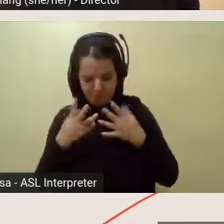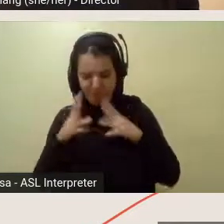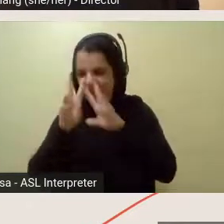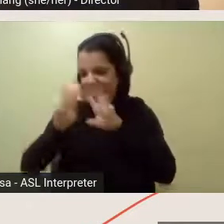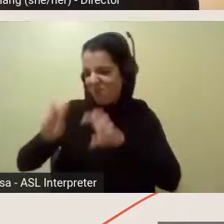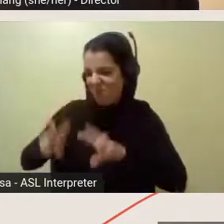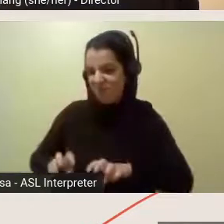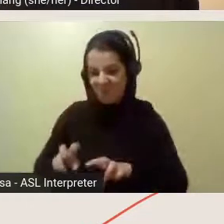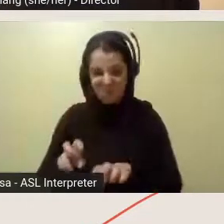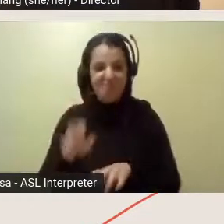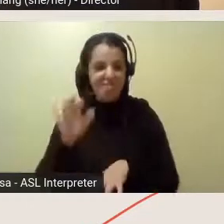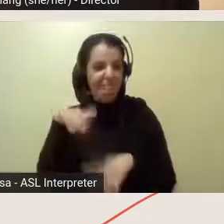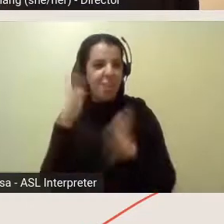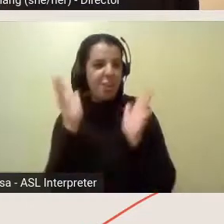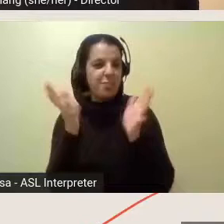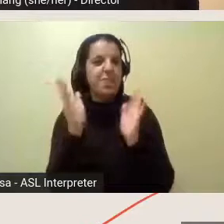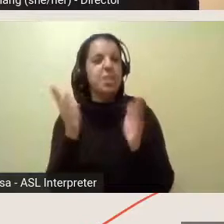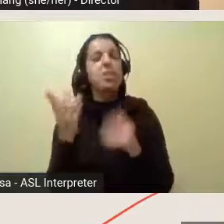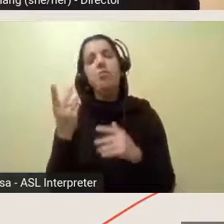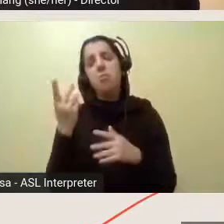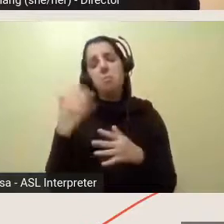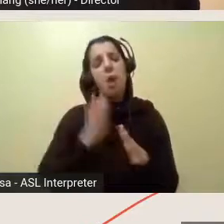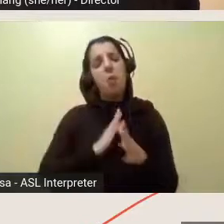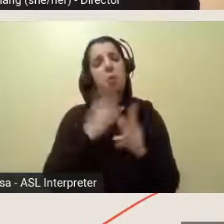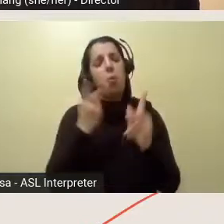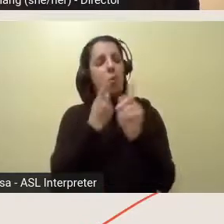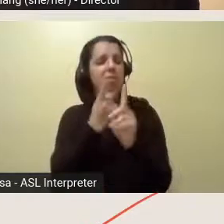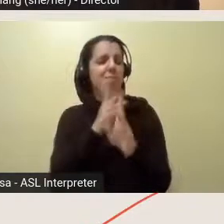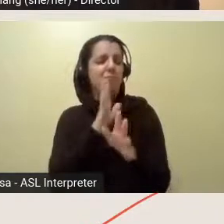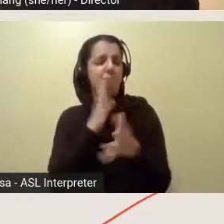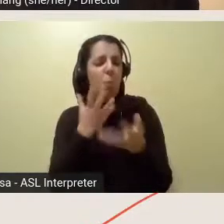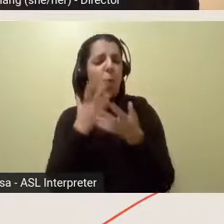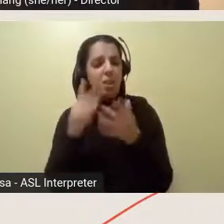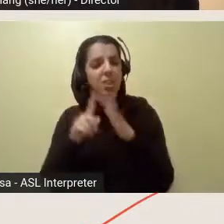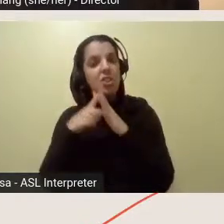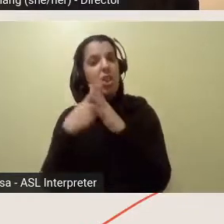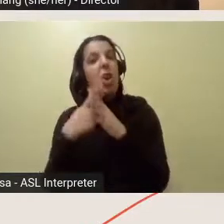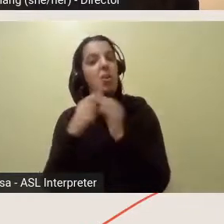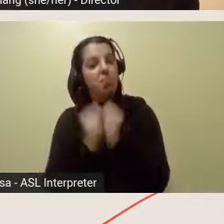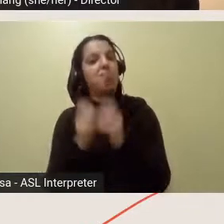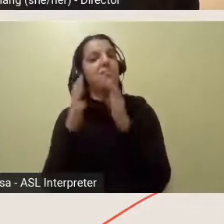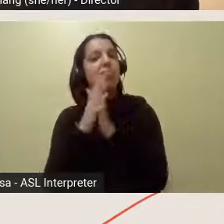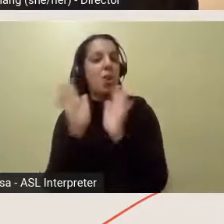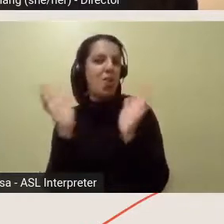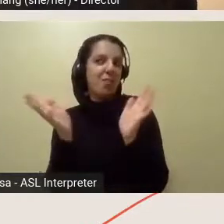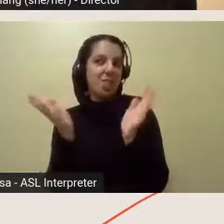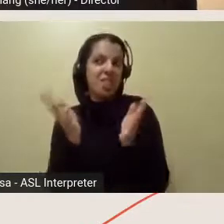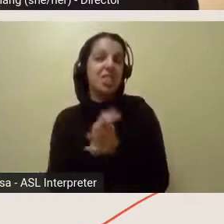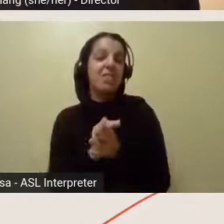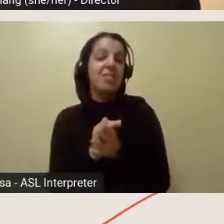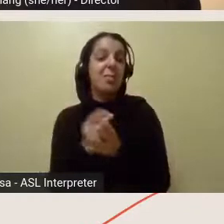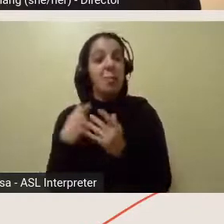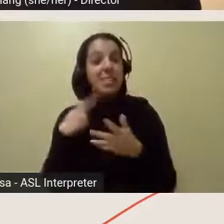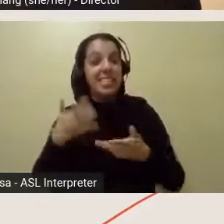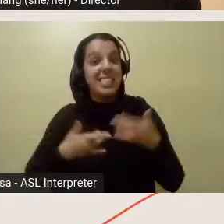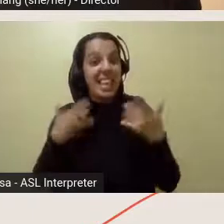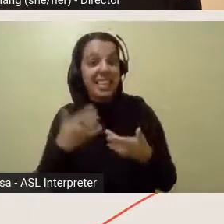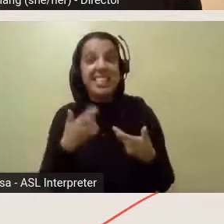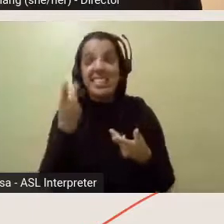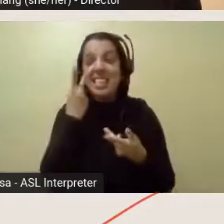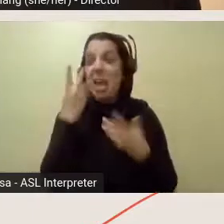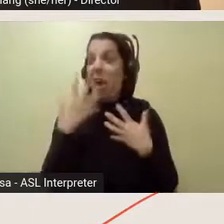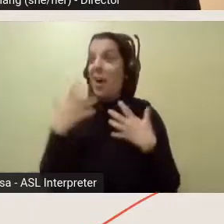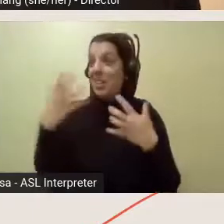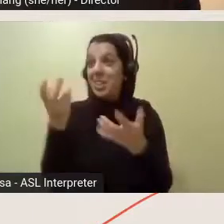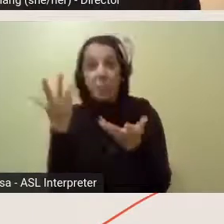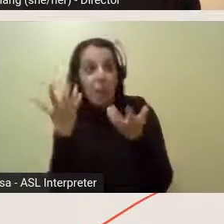drive conversations about a lot of these different topics. And I'm really excited to hear all the things that people want to talk about after